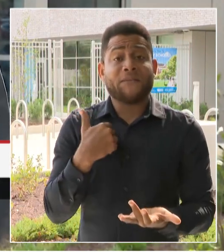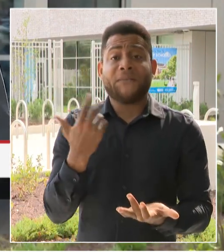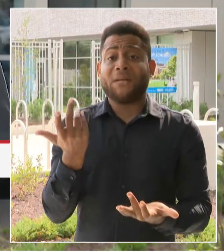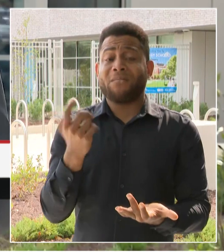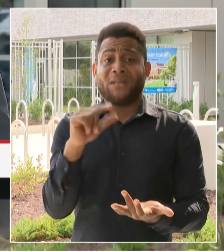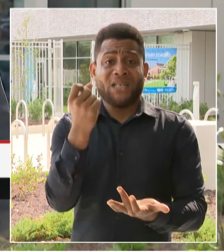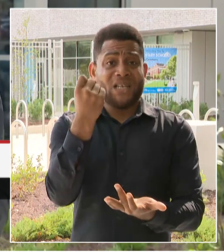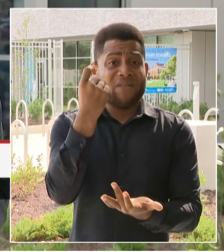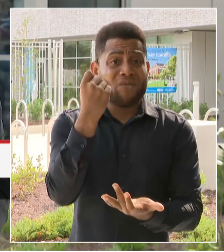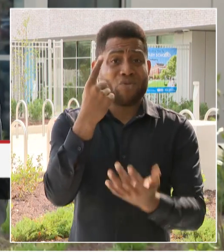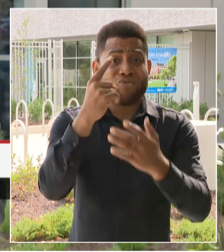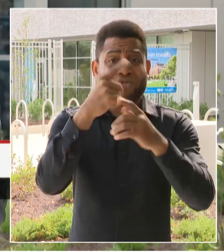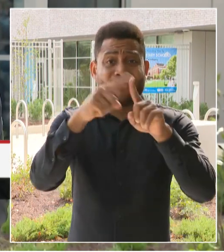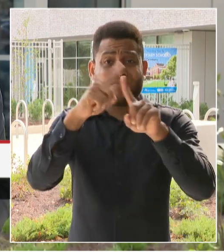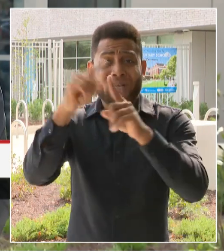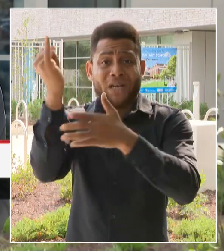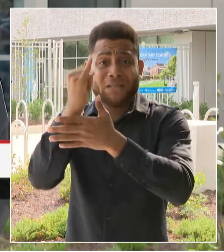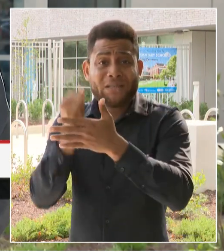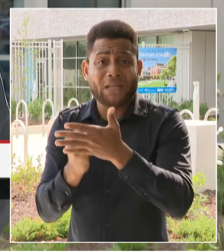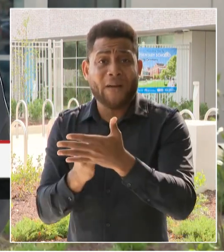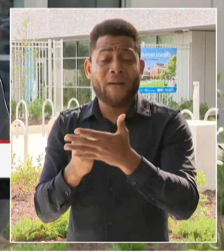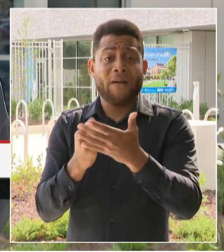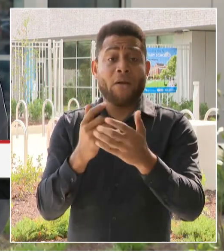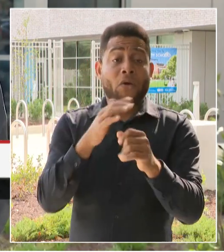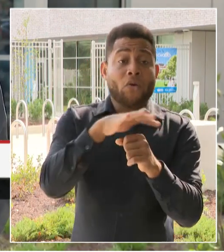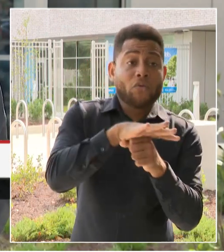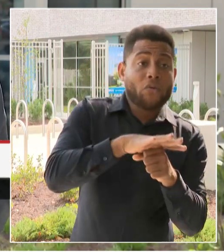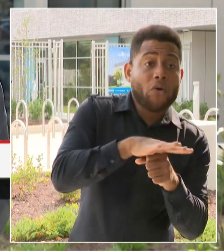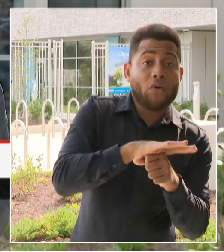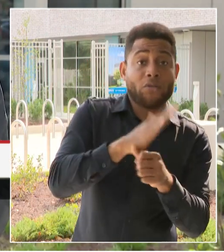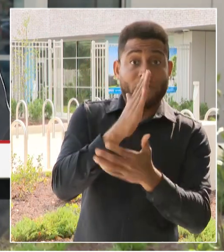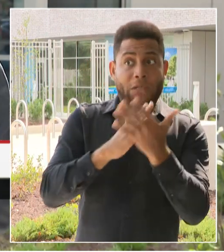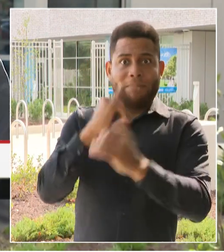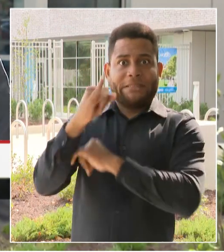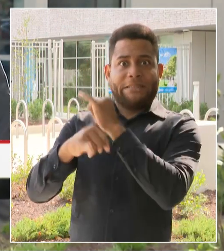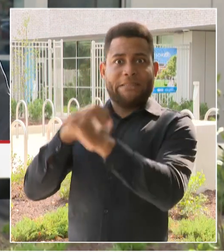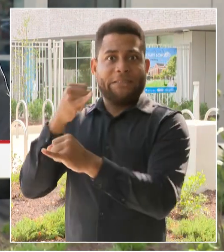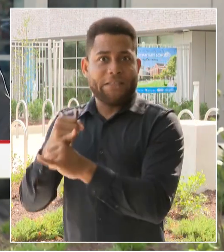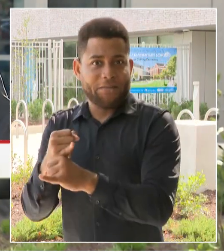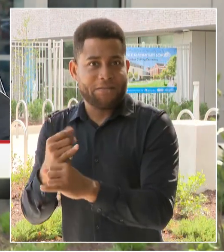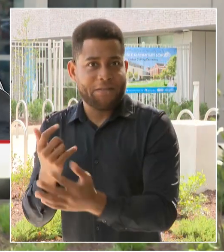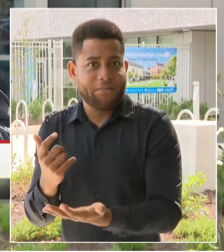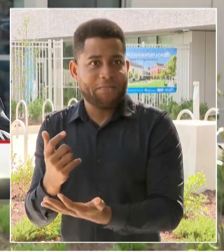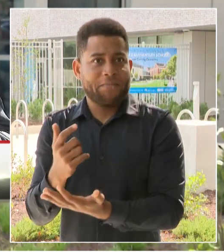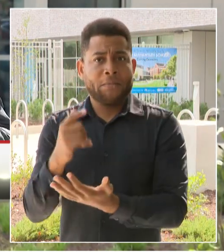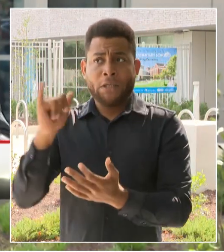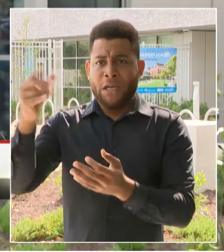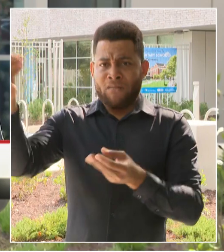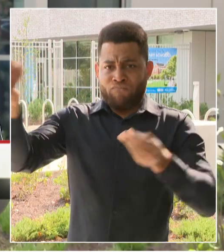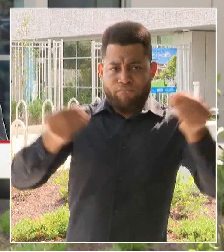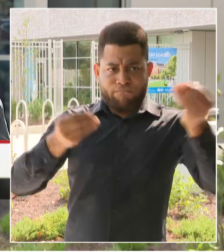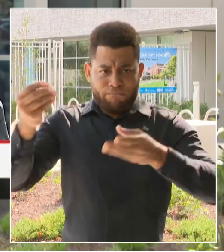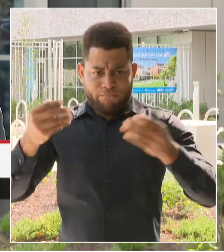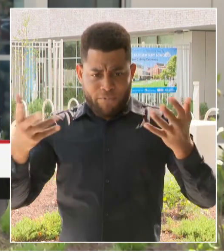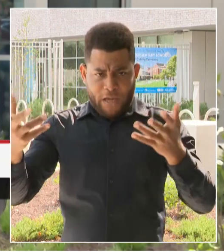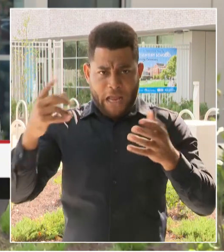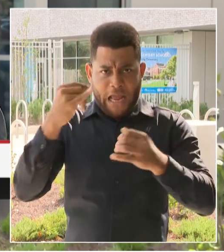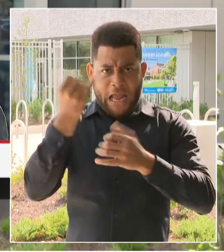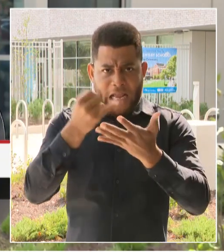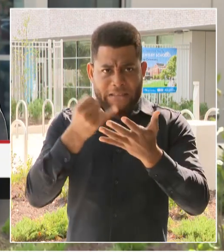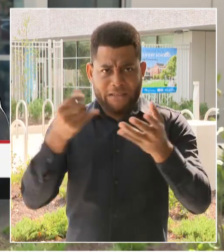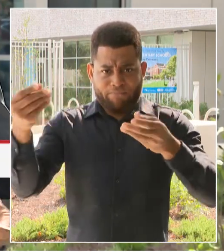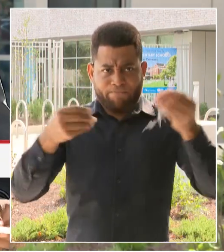international, that really help to bring this site to life for our children. And again, this school is just over one of 7 modernizations